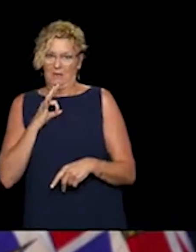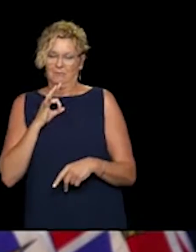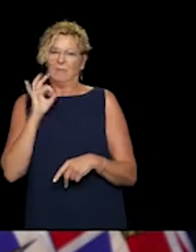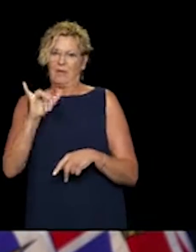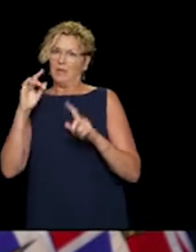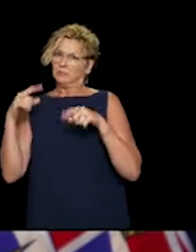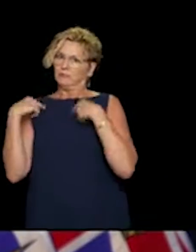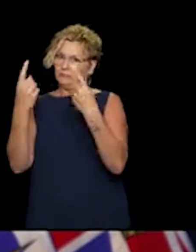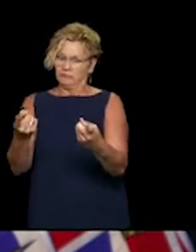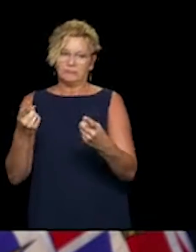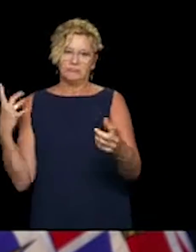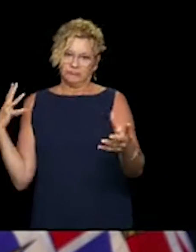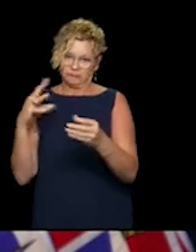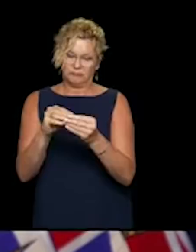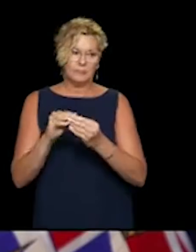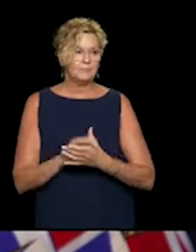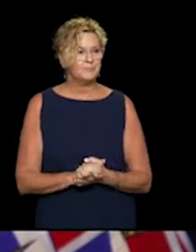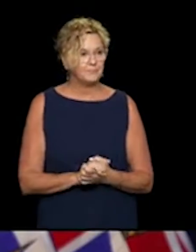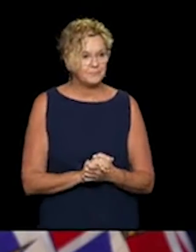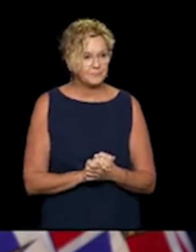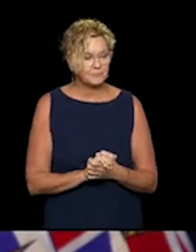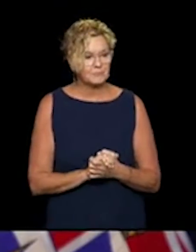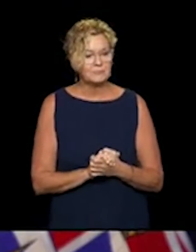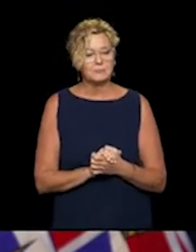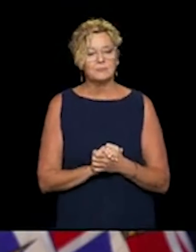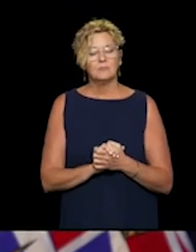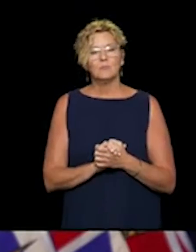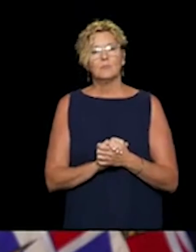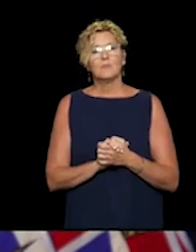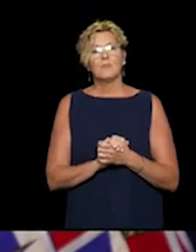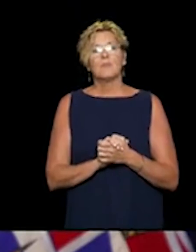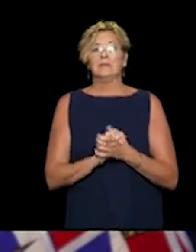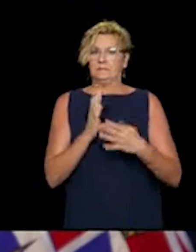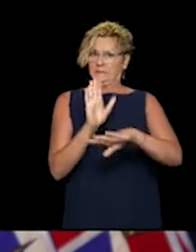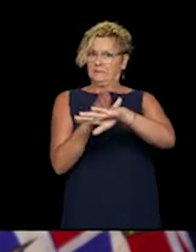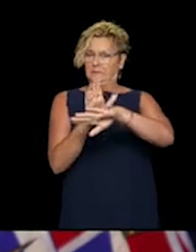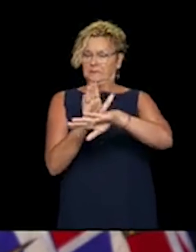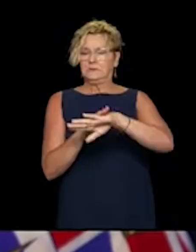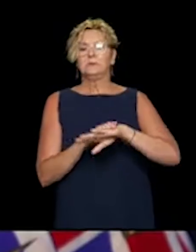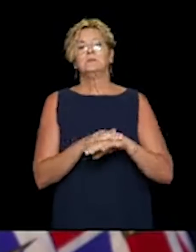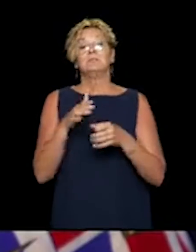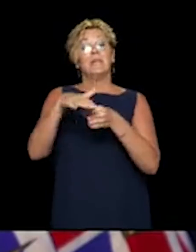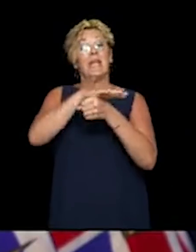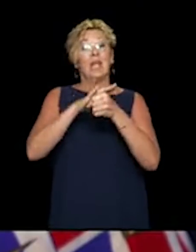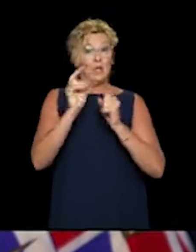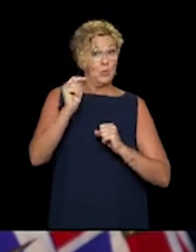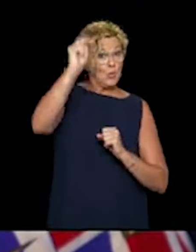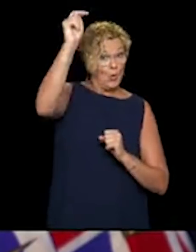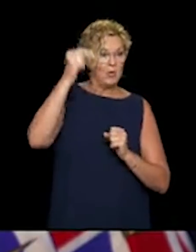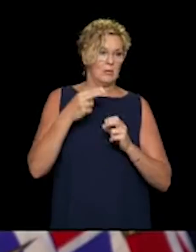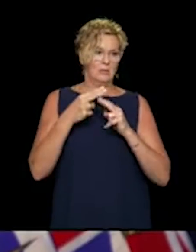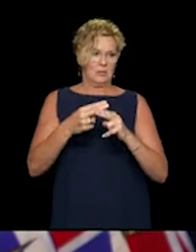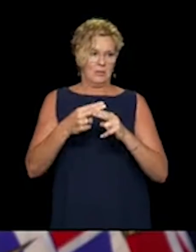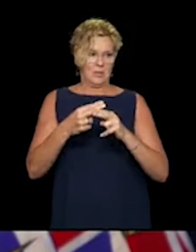the Presbyterian region that Northern Health has put out with a number of cases associated with events that have